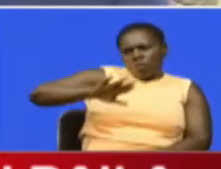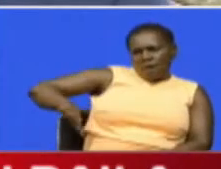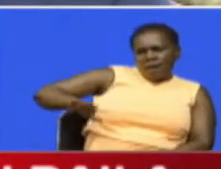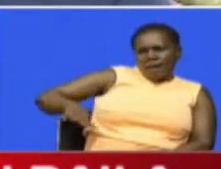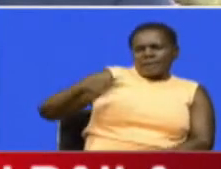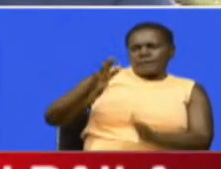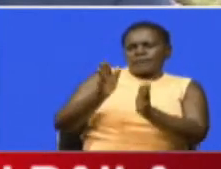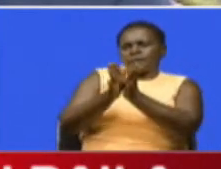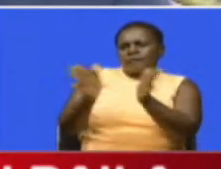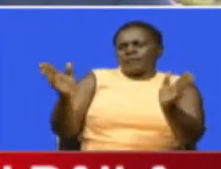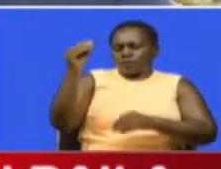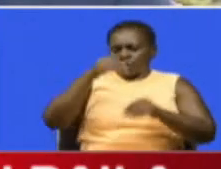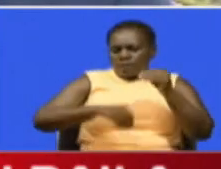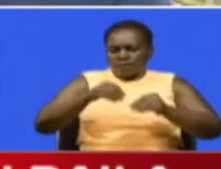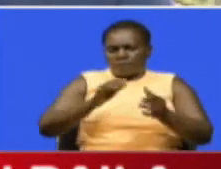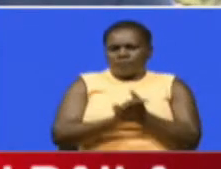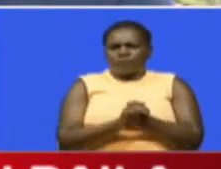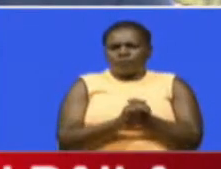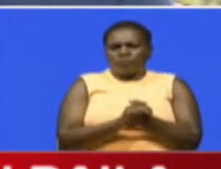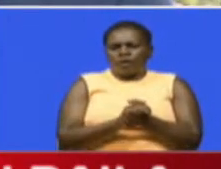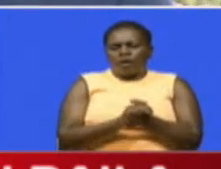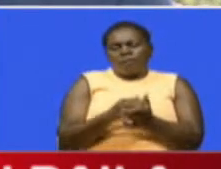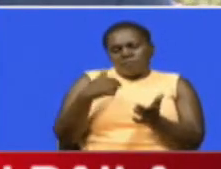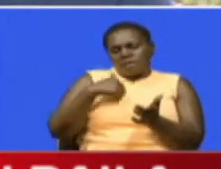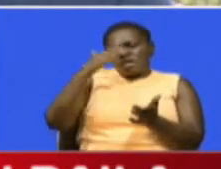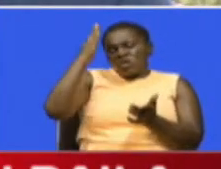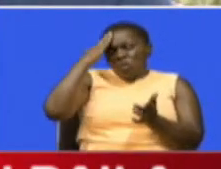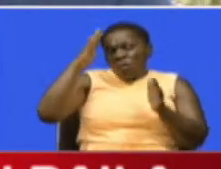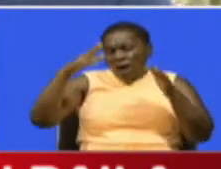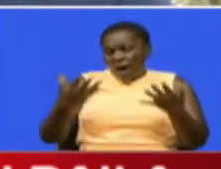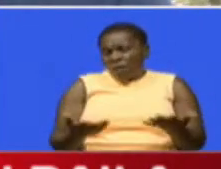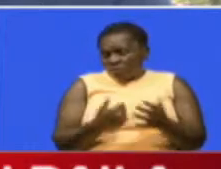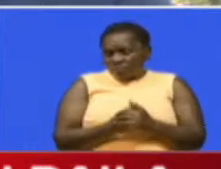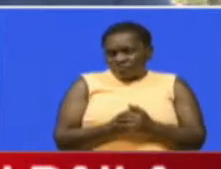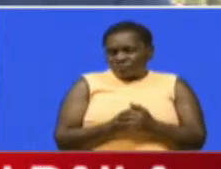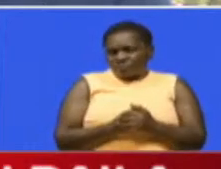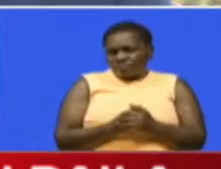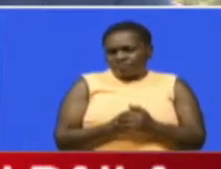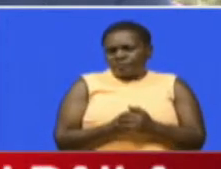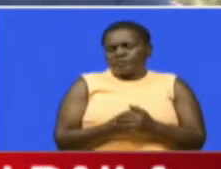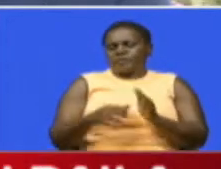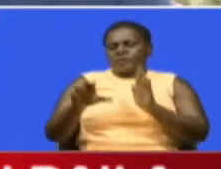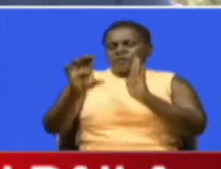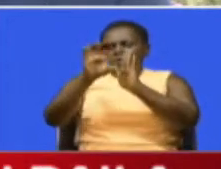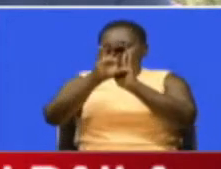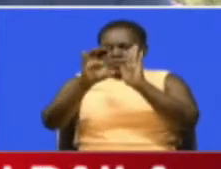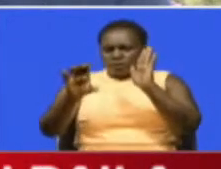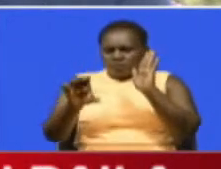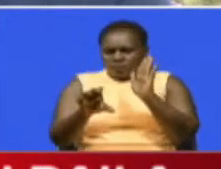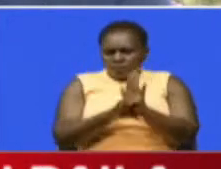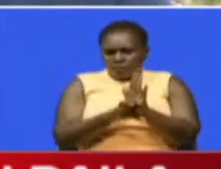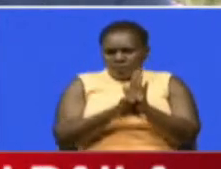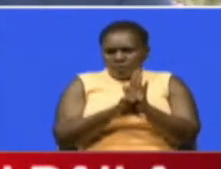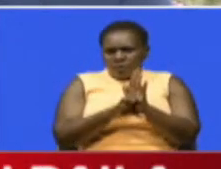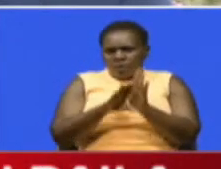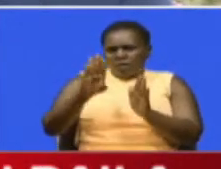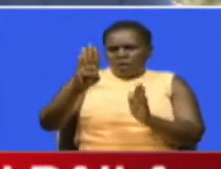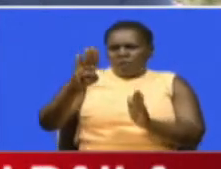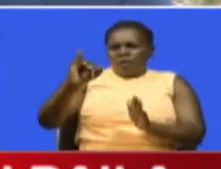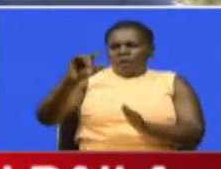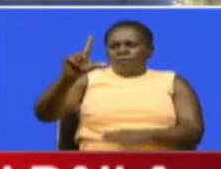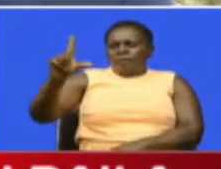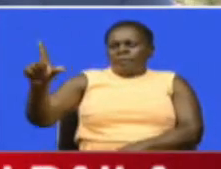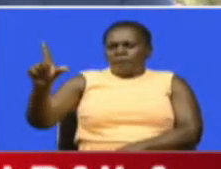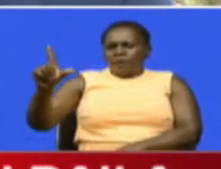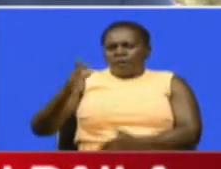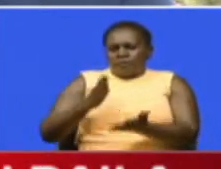election? Well, all I know is that for a constitutional bill to